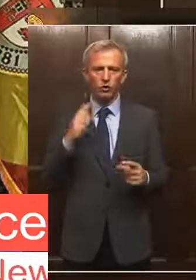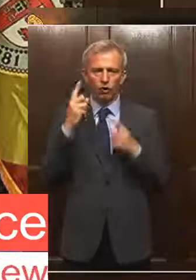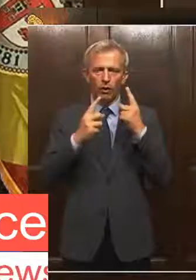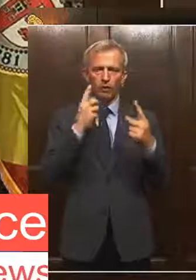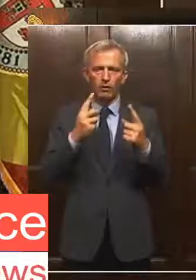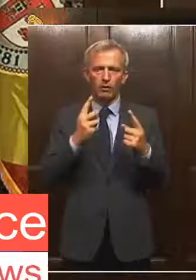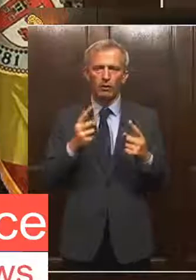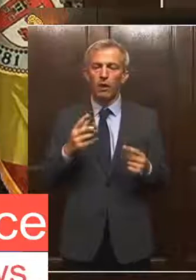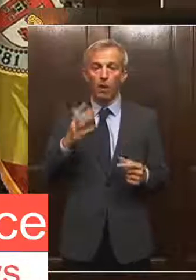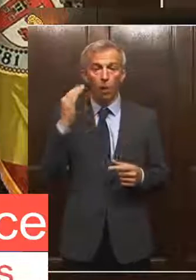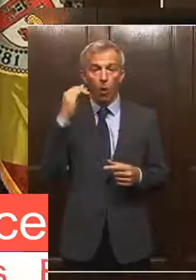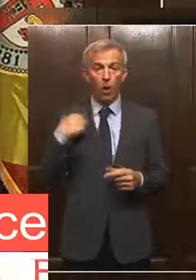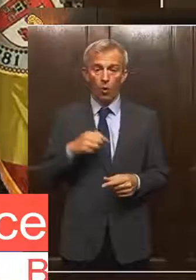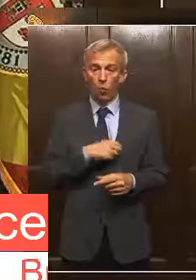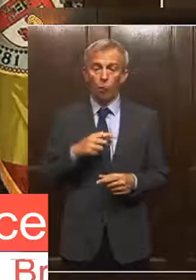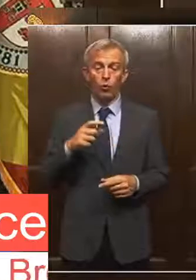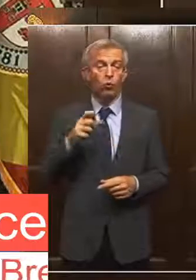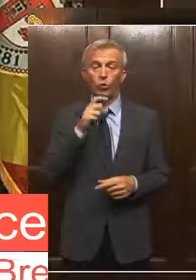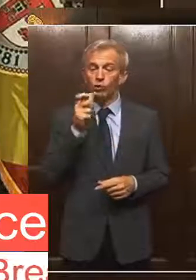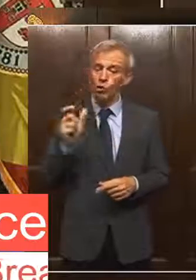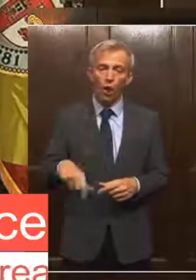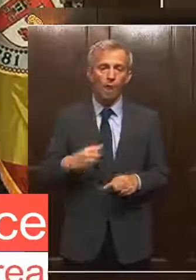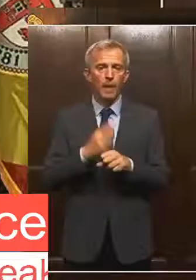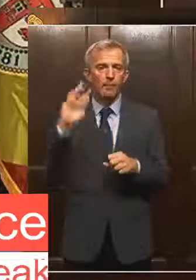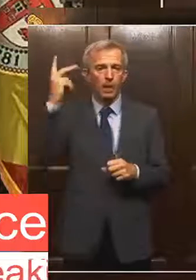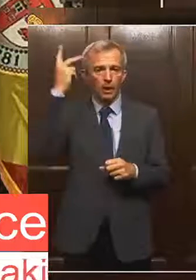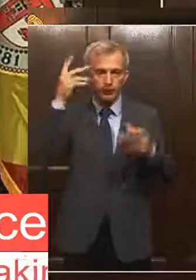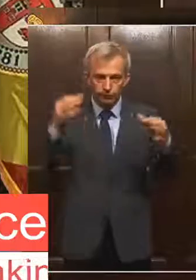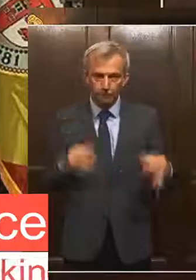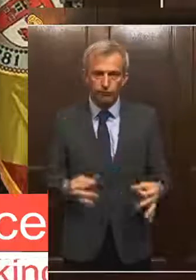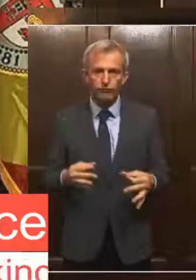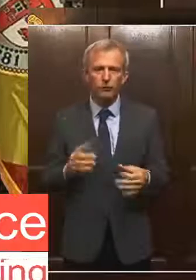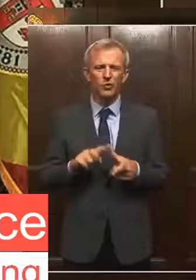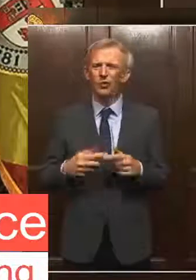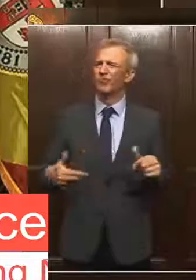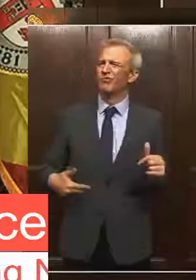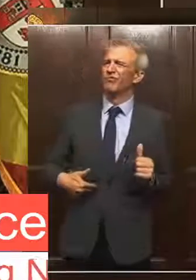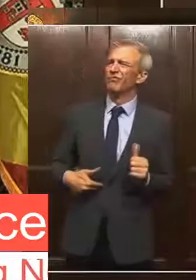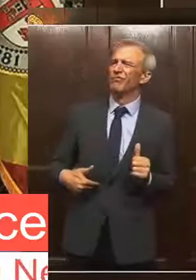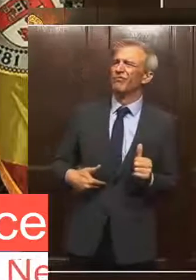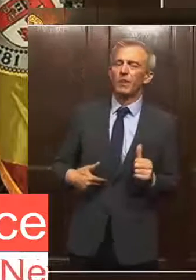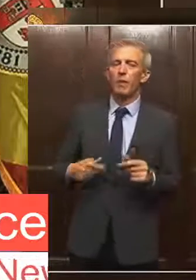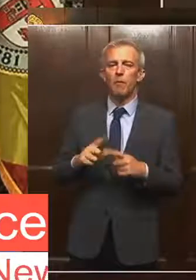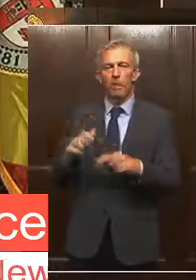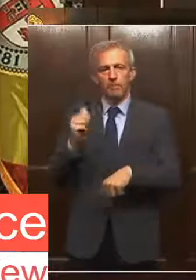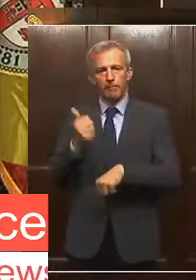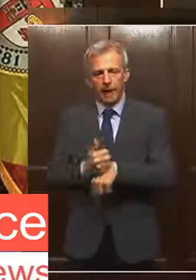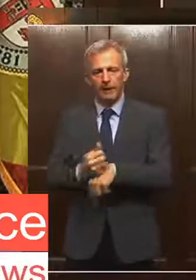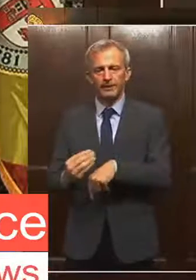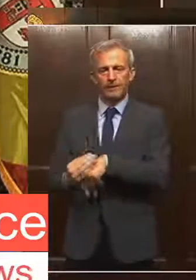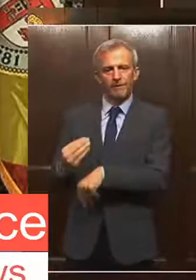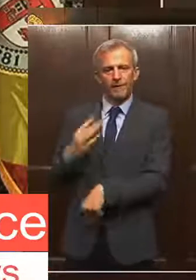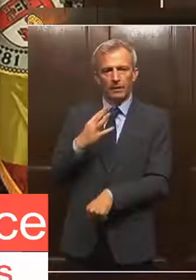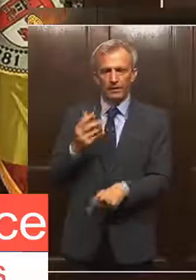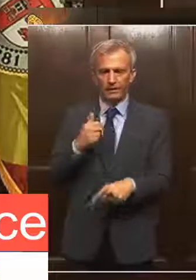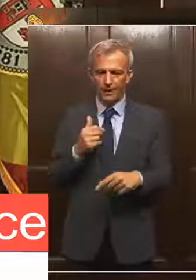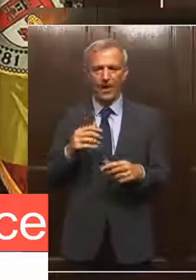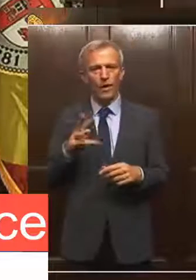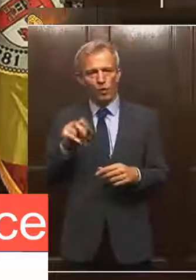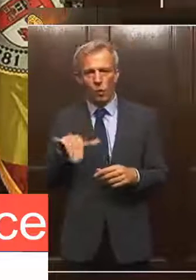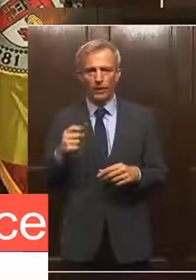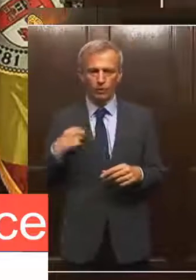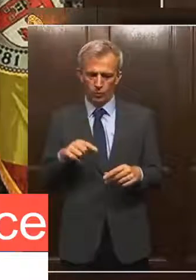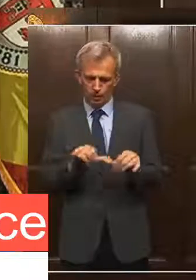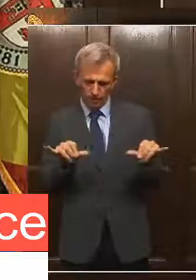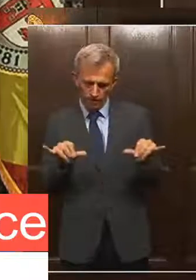political decisions or just ones from our gut, but ones that are based in the advice that we are hearing and the indicators that we can measure, that